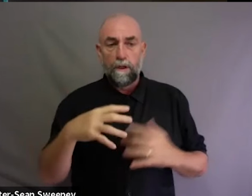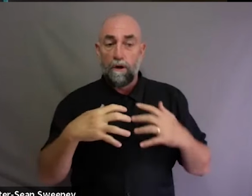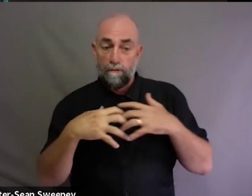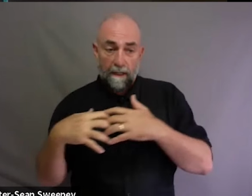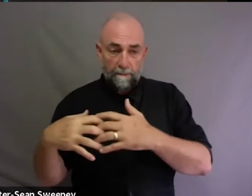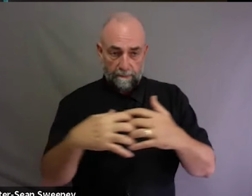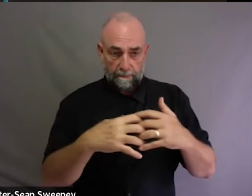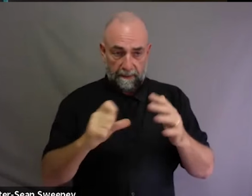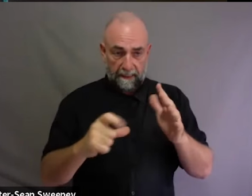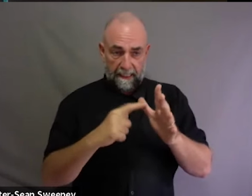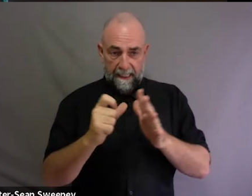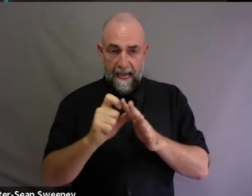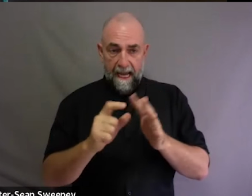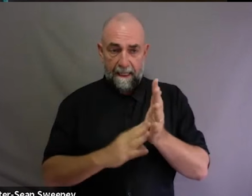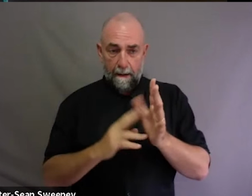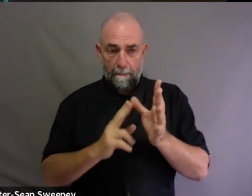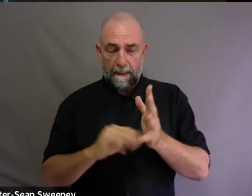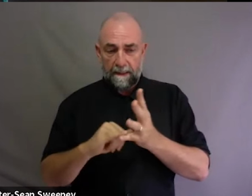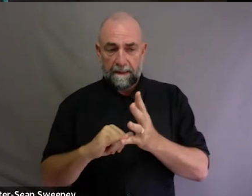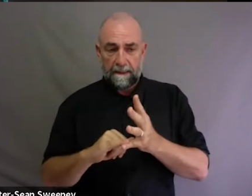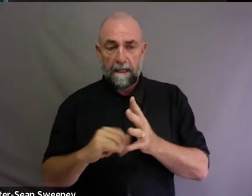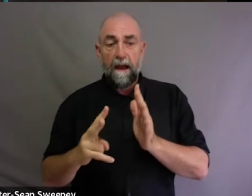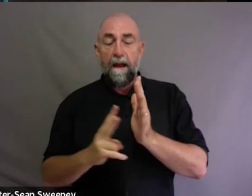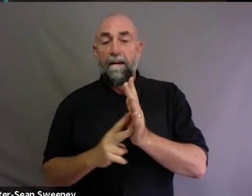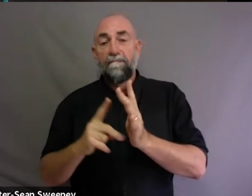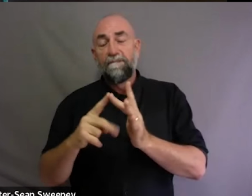It took a couple of years. So Vivid was cancelled in